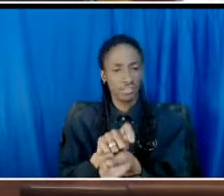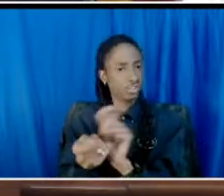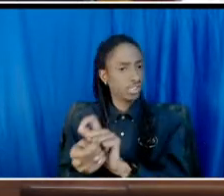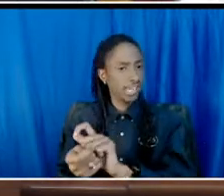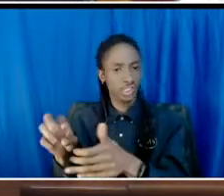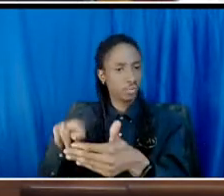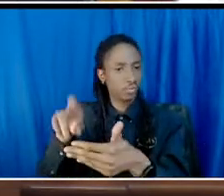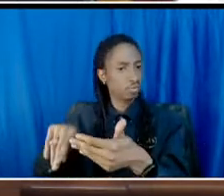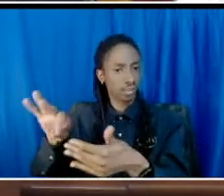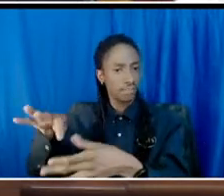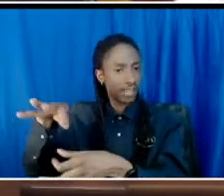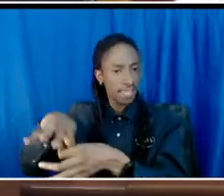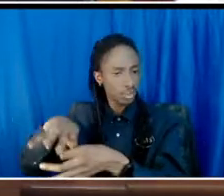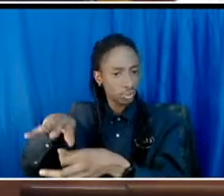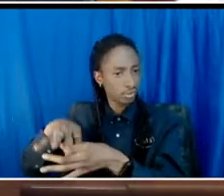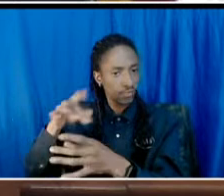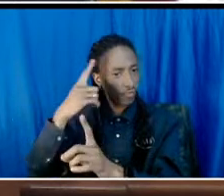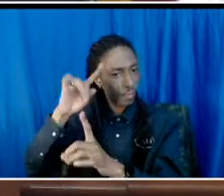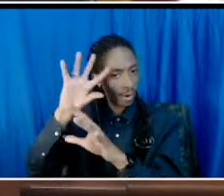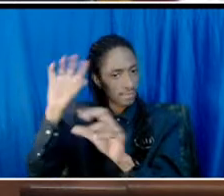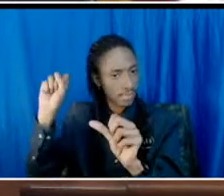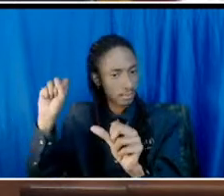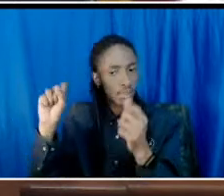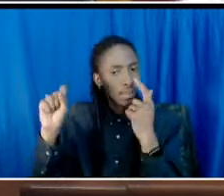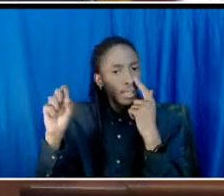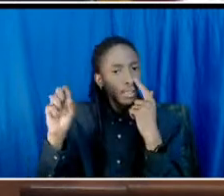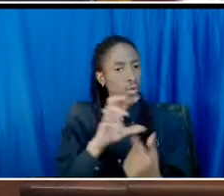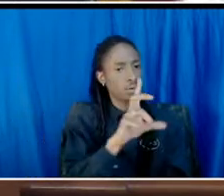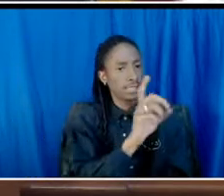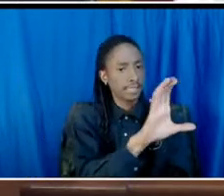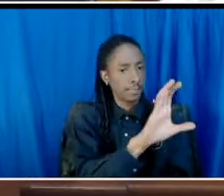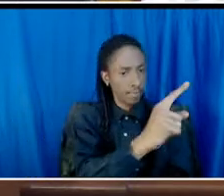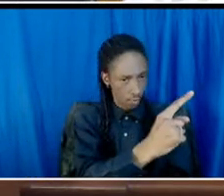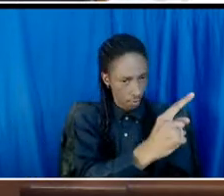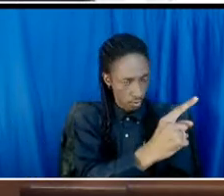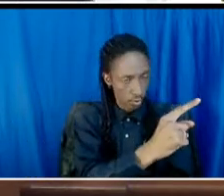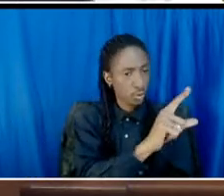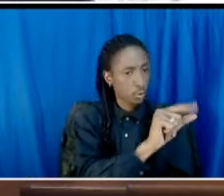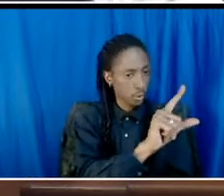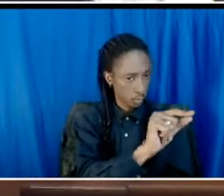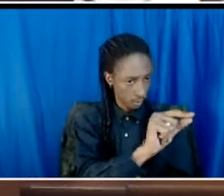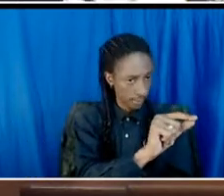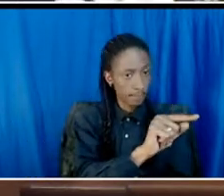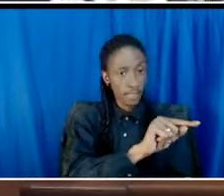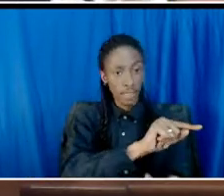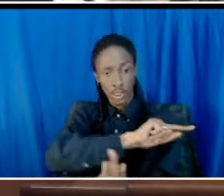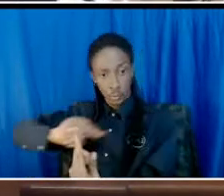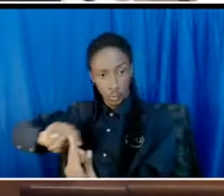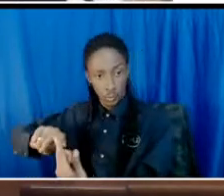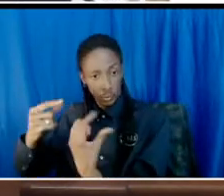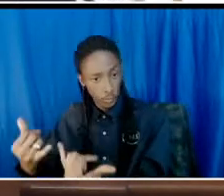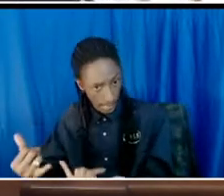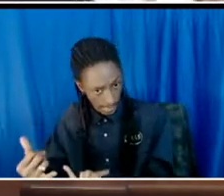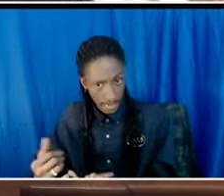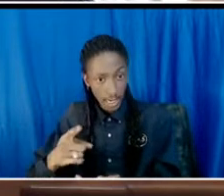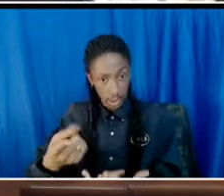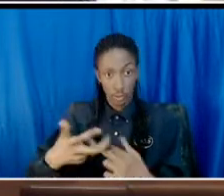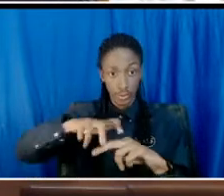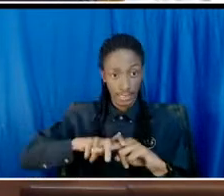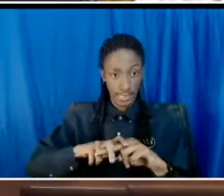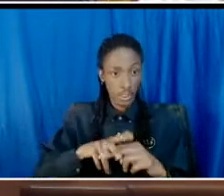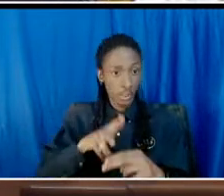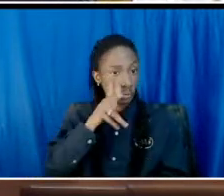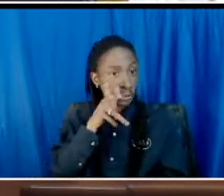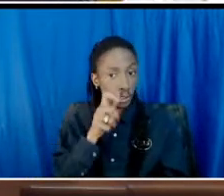the election. So from December 1st, 2020 until today, as you sit here, have you